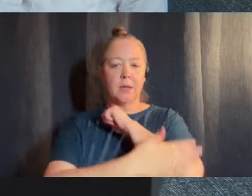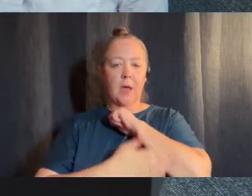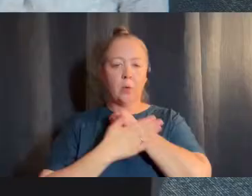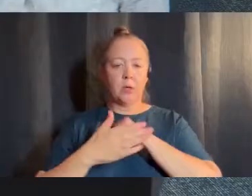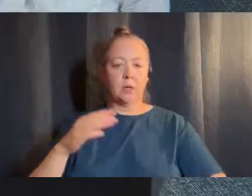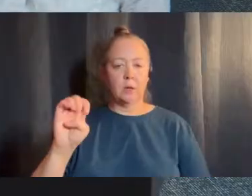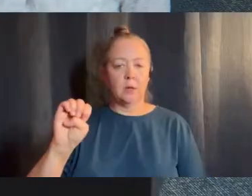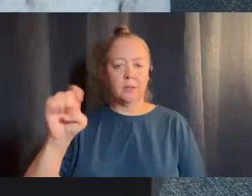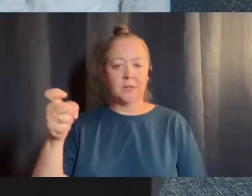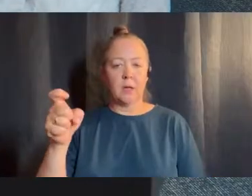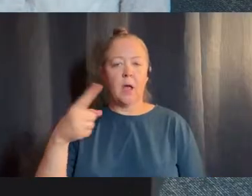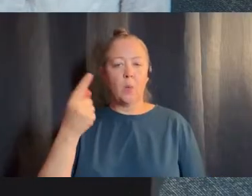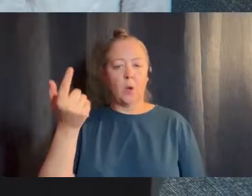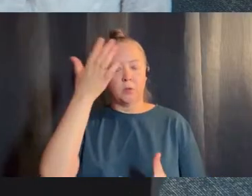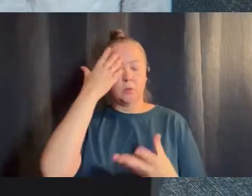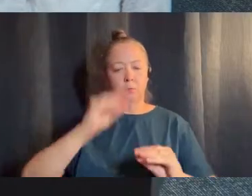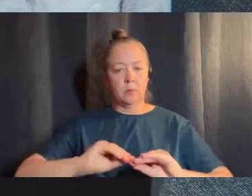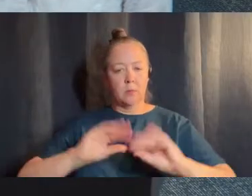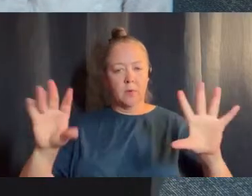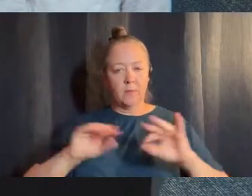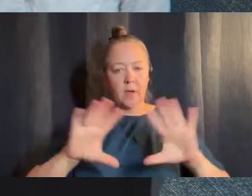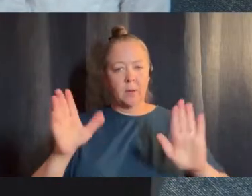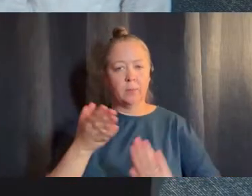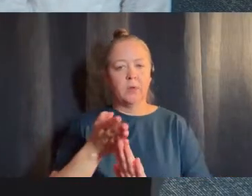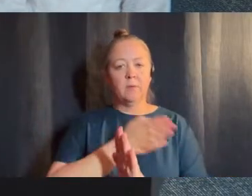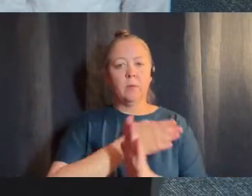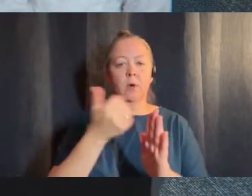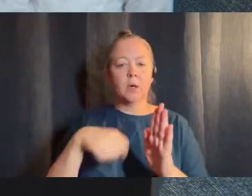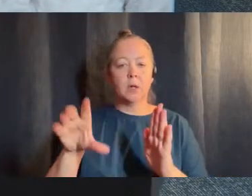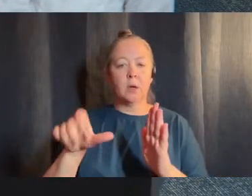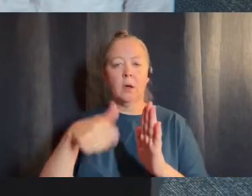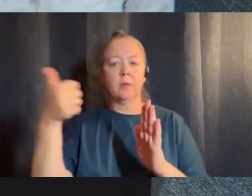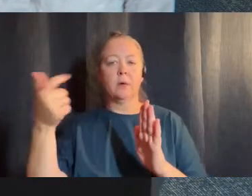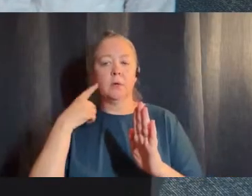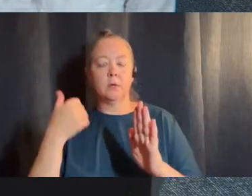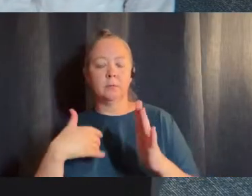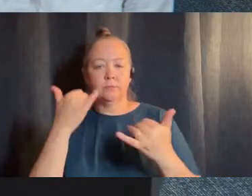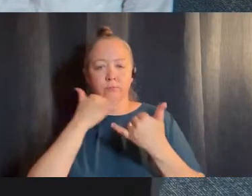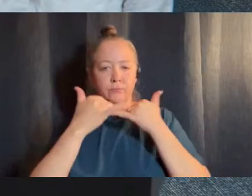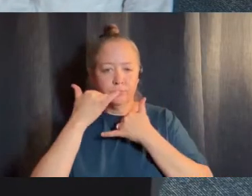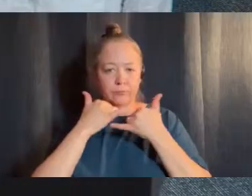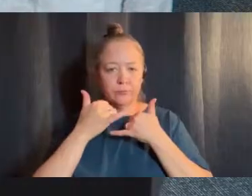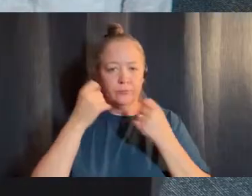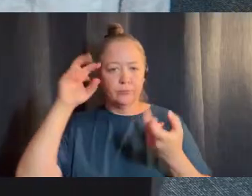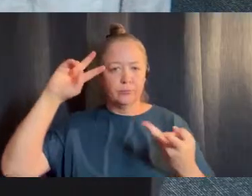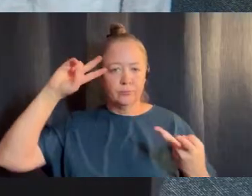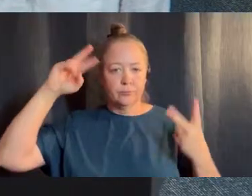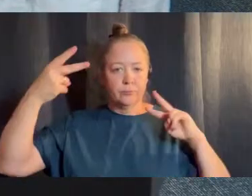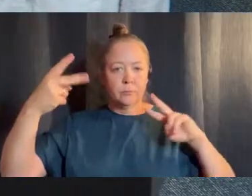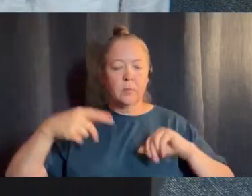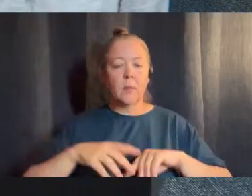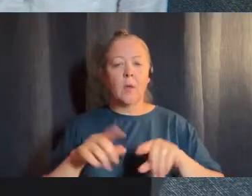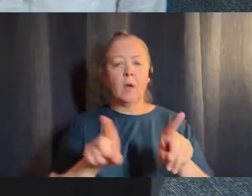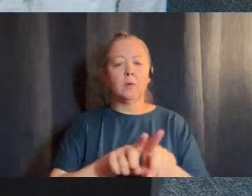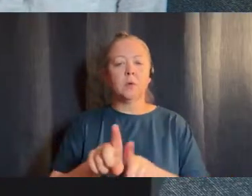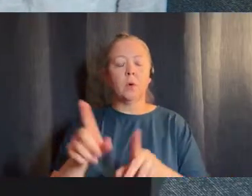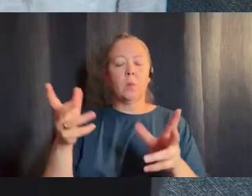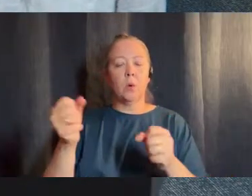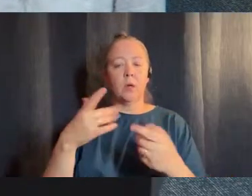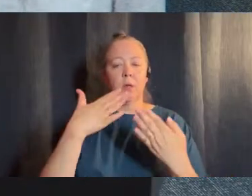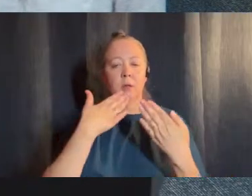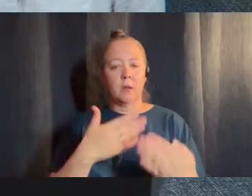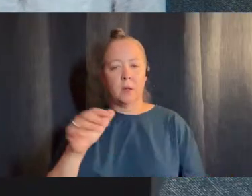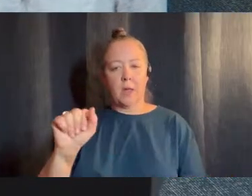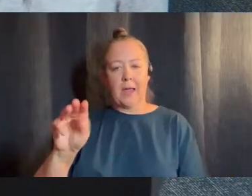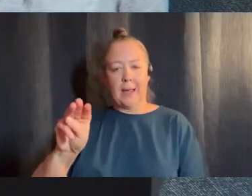miscommunication is made here. And I would also just like to thank Amy Fry for not just doing a great job for